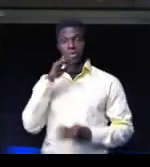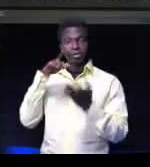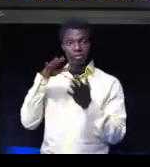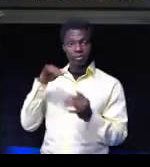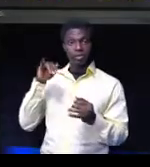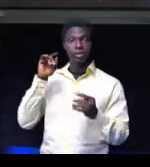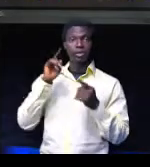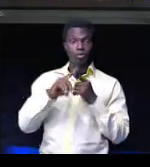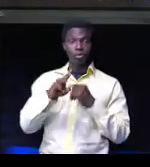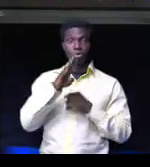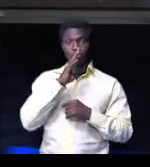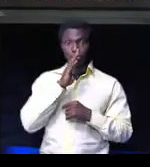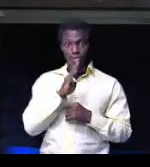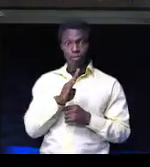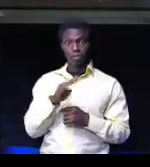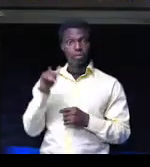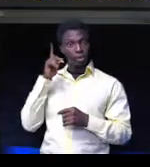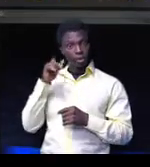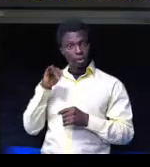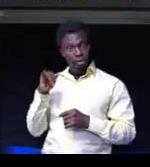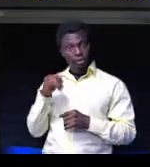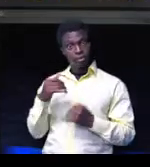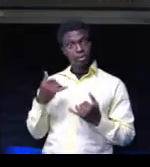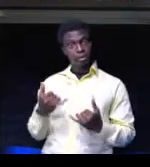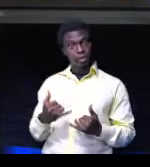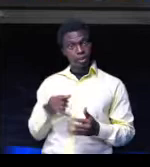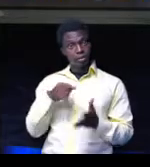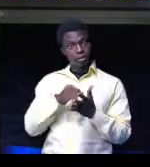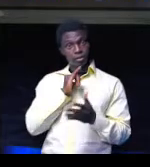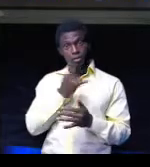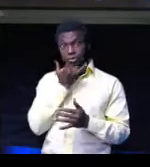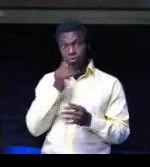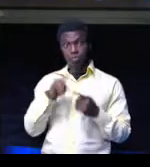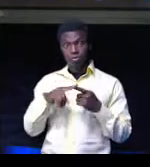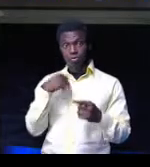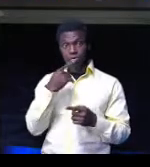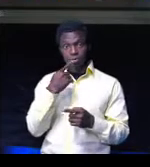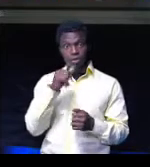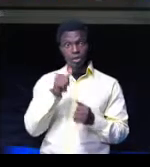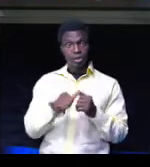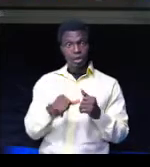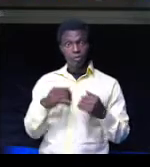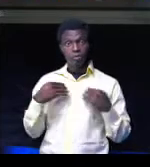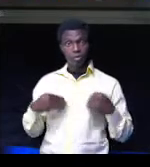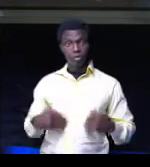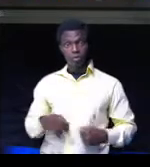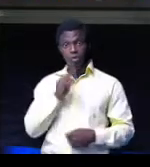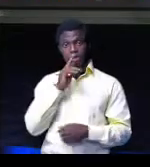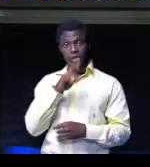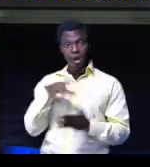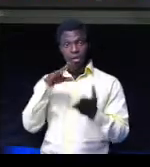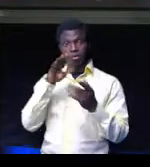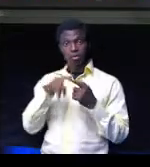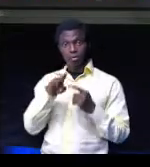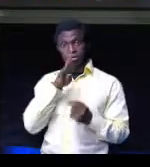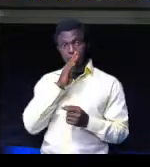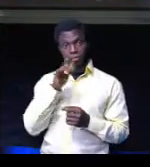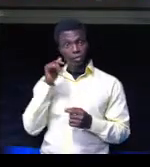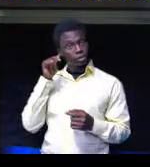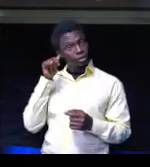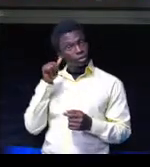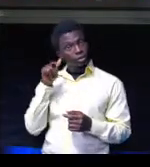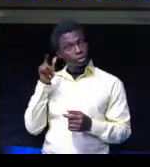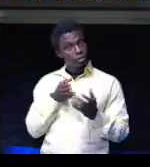is expected to be listening now. It is incorrect to say everybody are expected to be listening